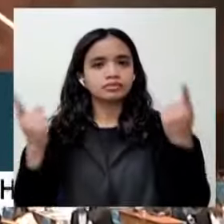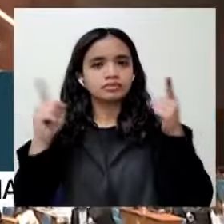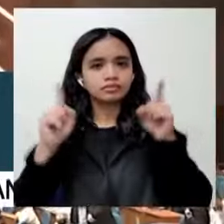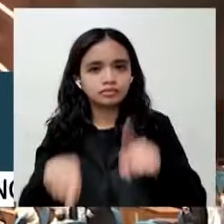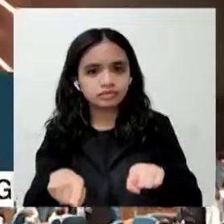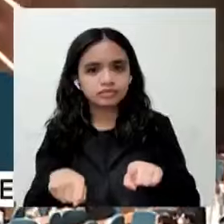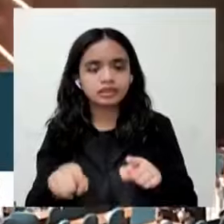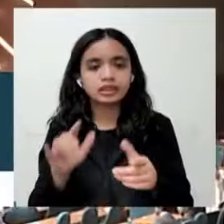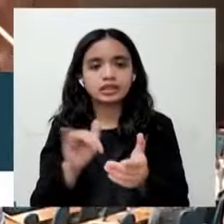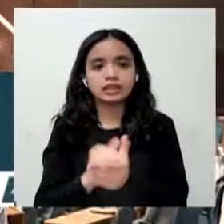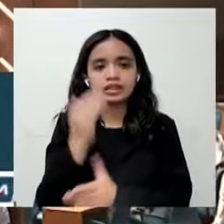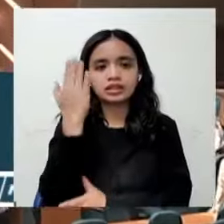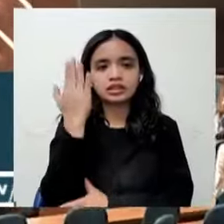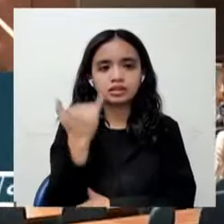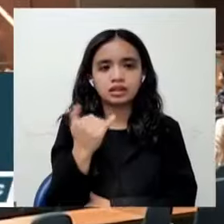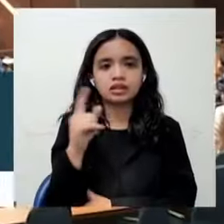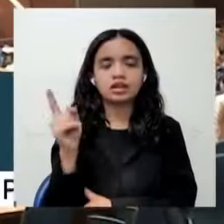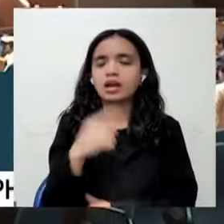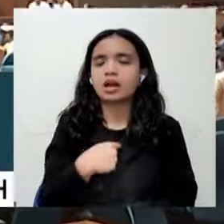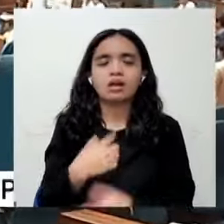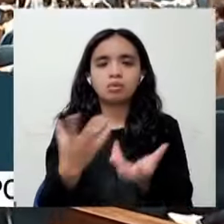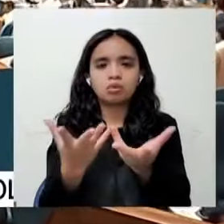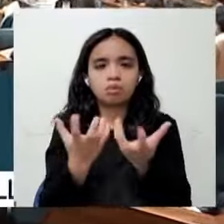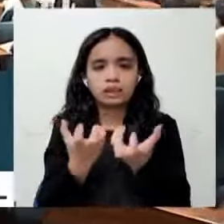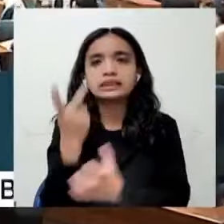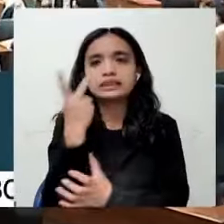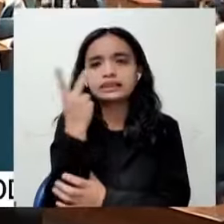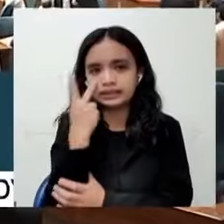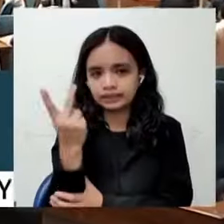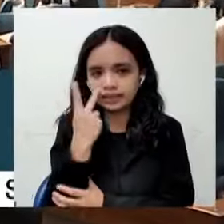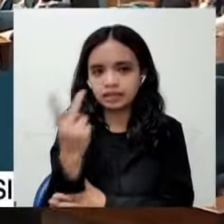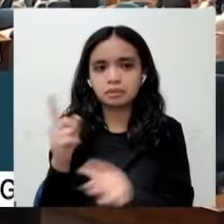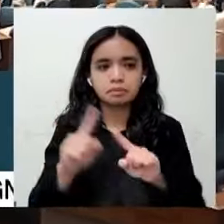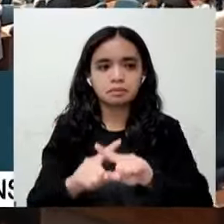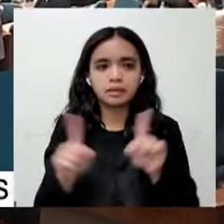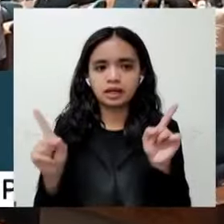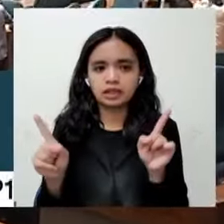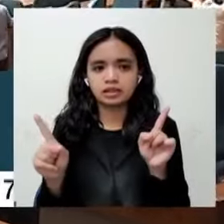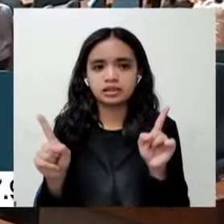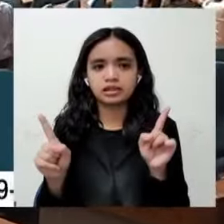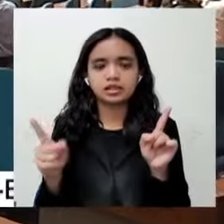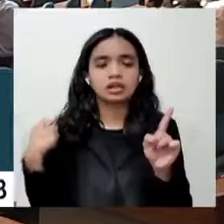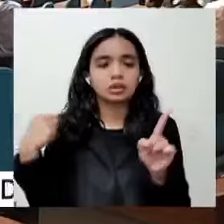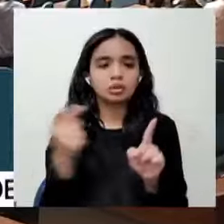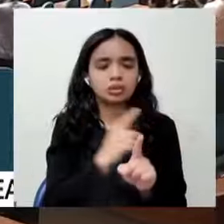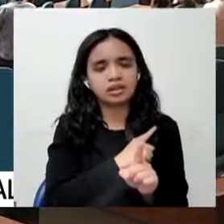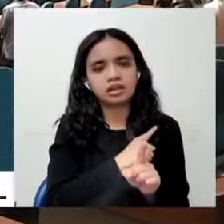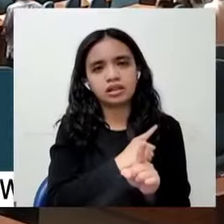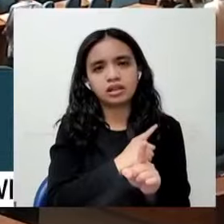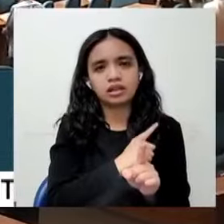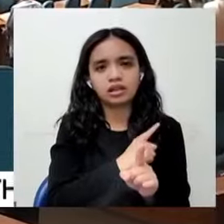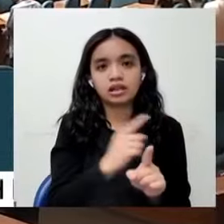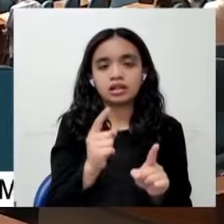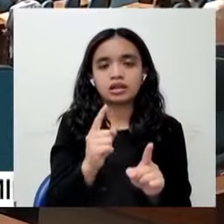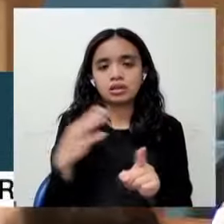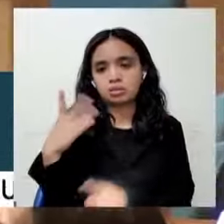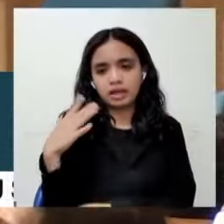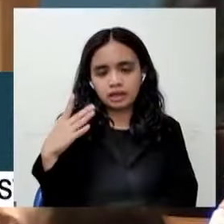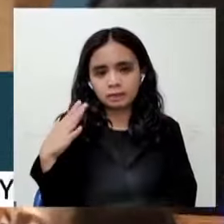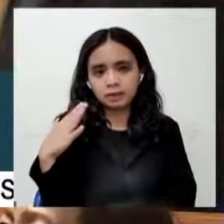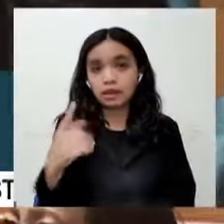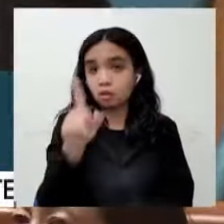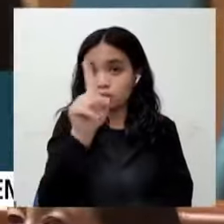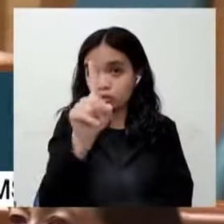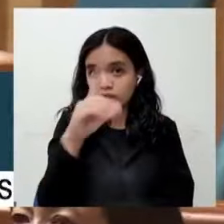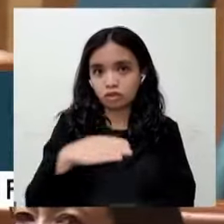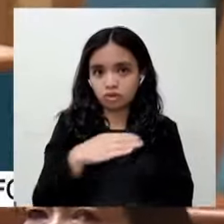ninyo, I want to see that. Pero we're standing by. One congressman even raised